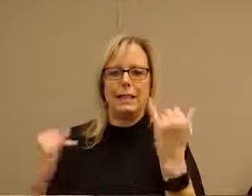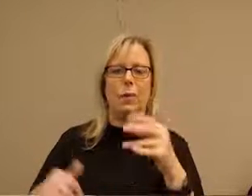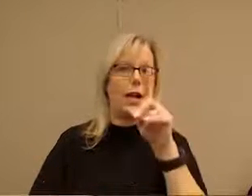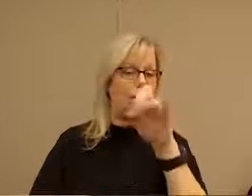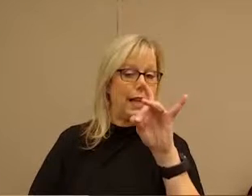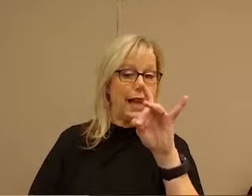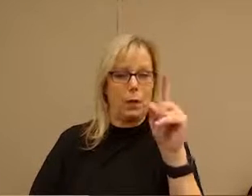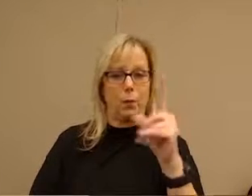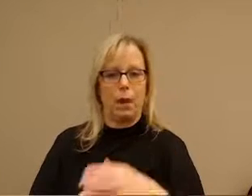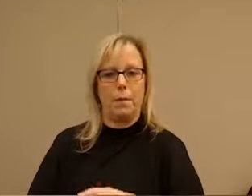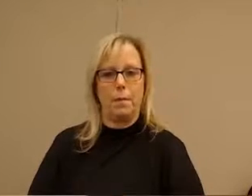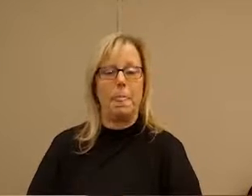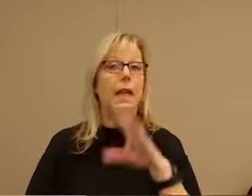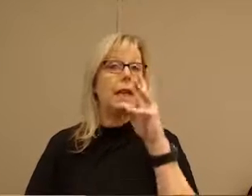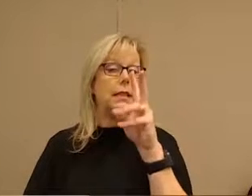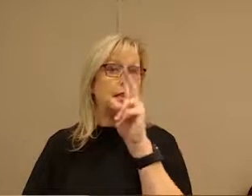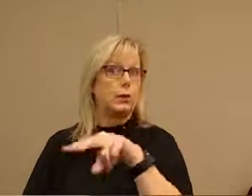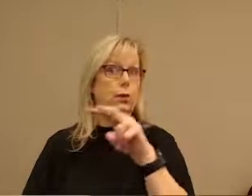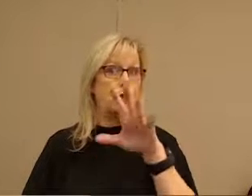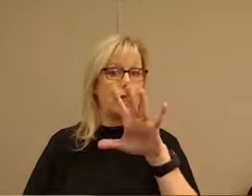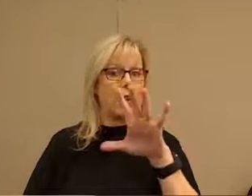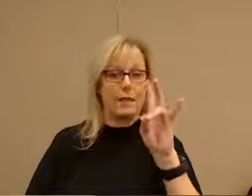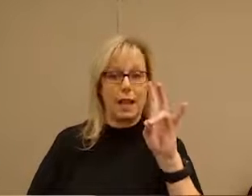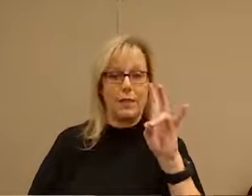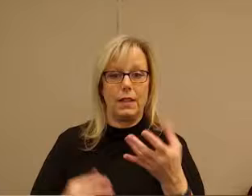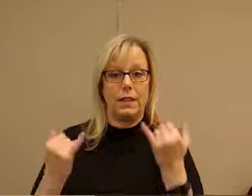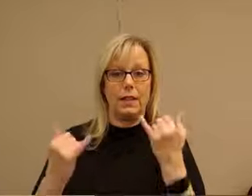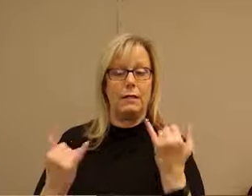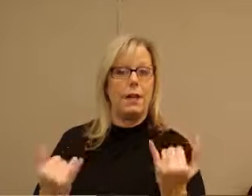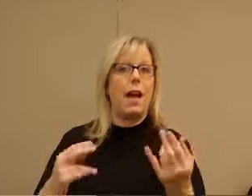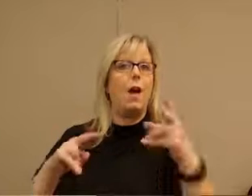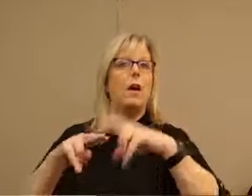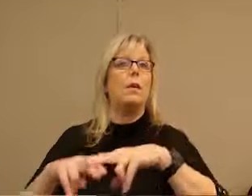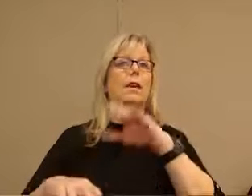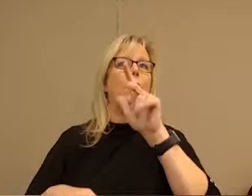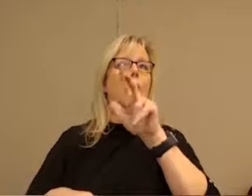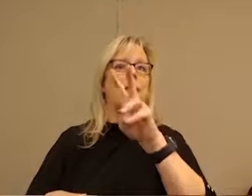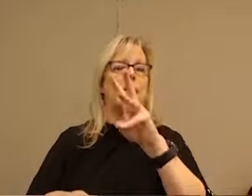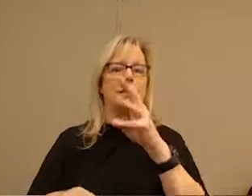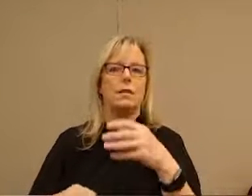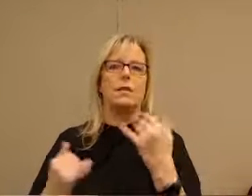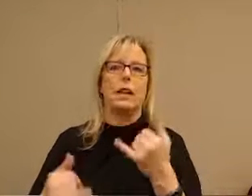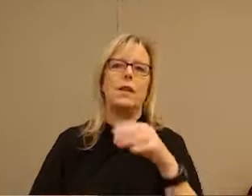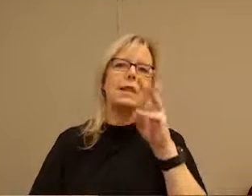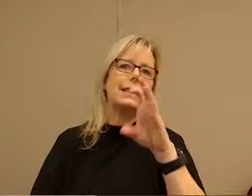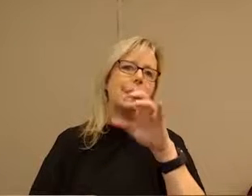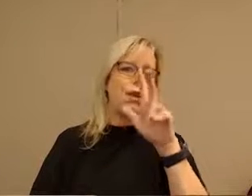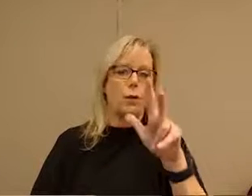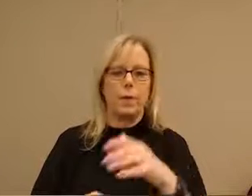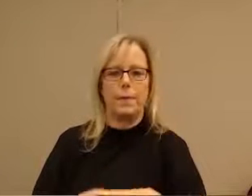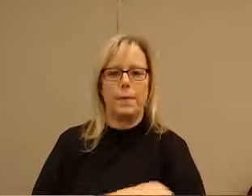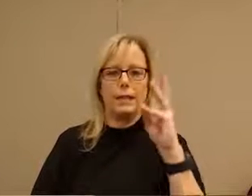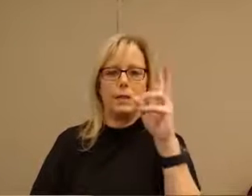to 181. 62257 up 36 to 603.